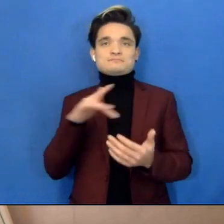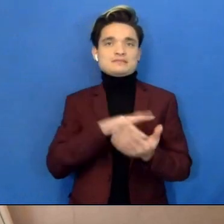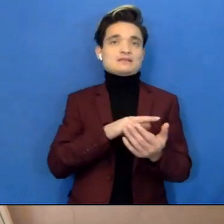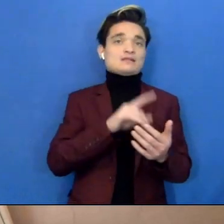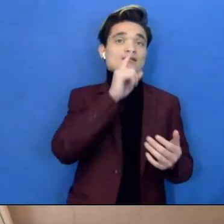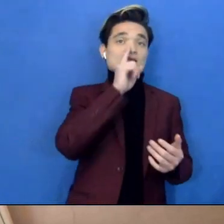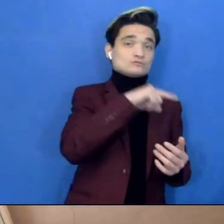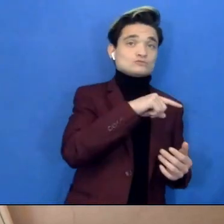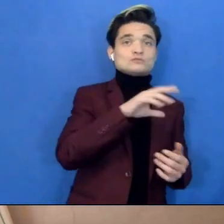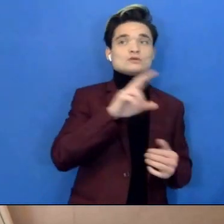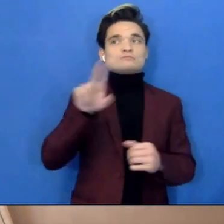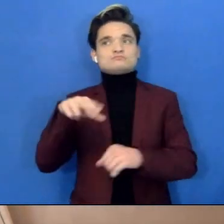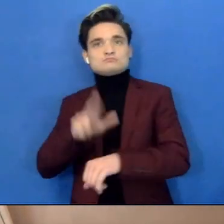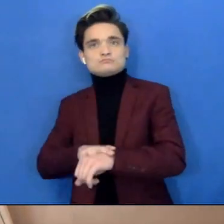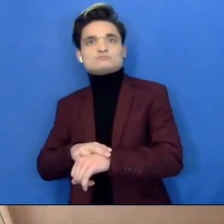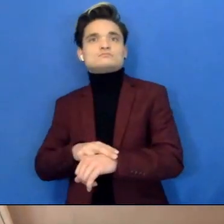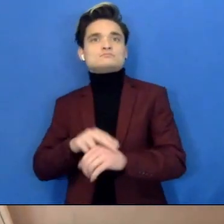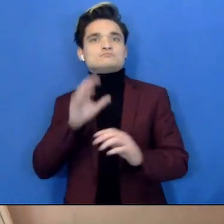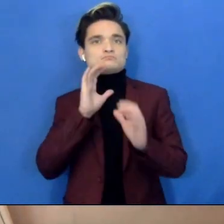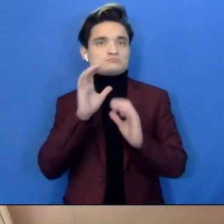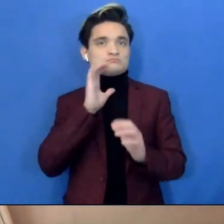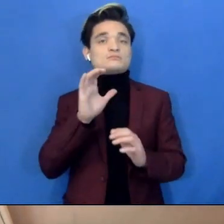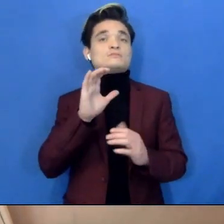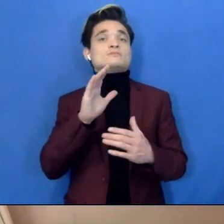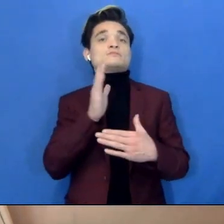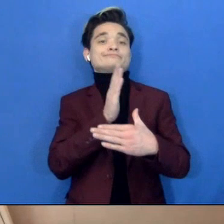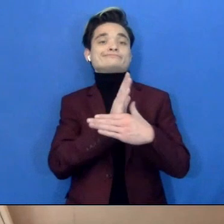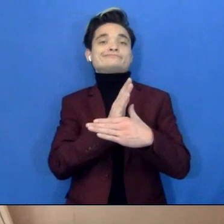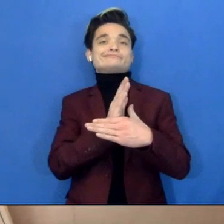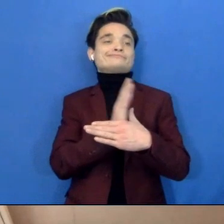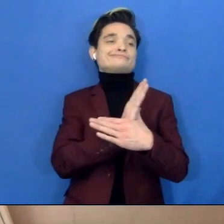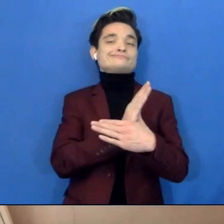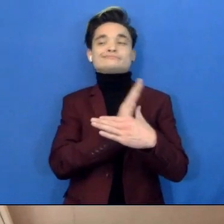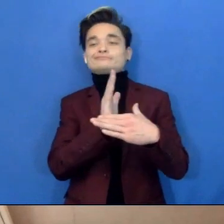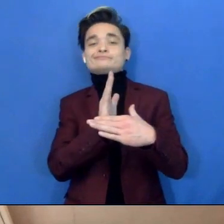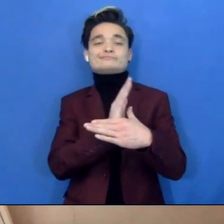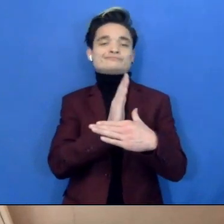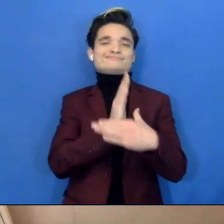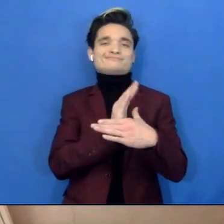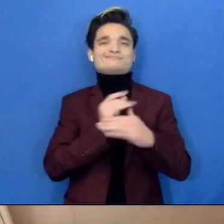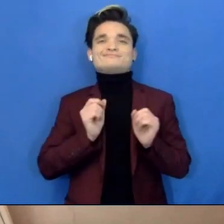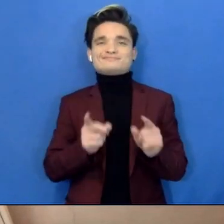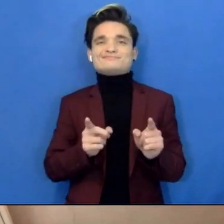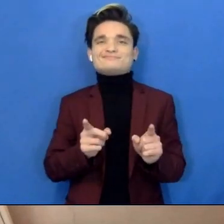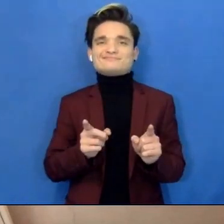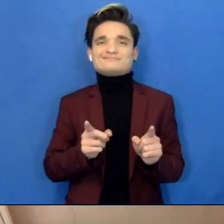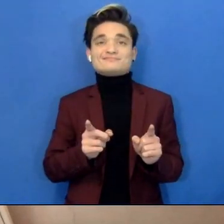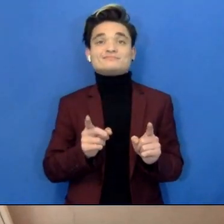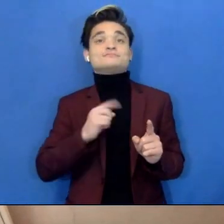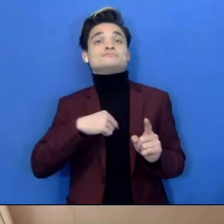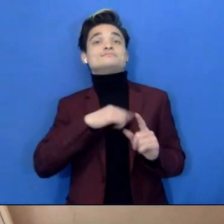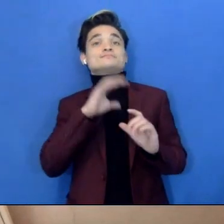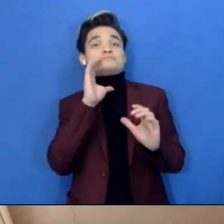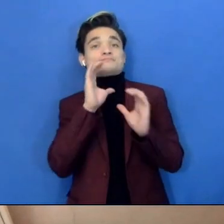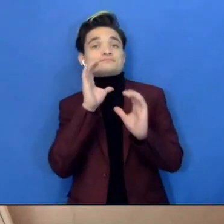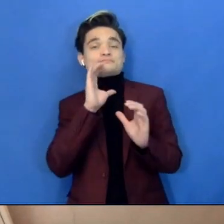spontaneous conversation, but at the same time, we try to make our dialogues really meaningful and dense, and so that every word